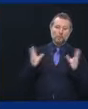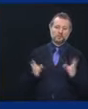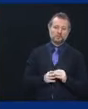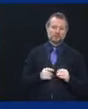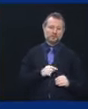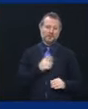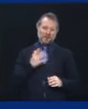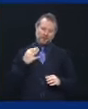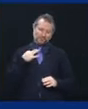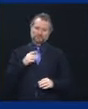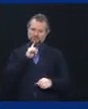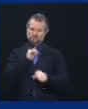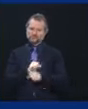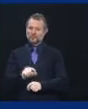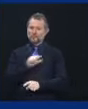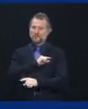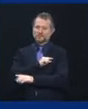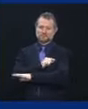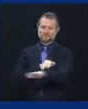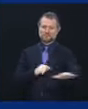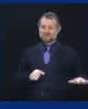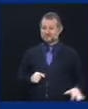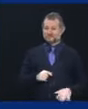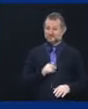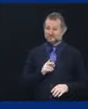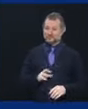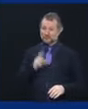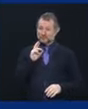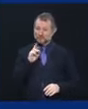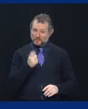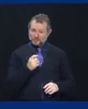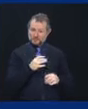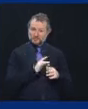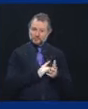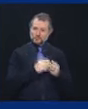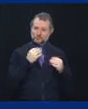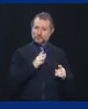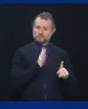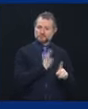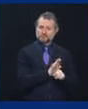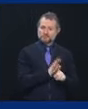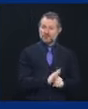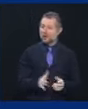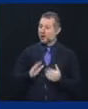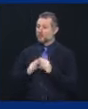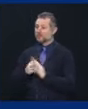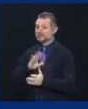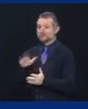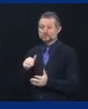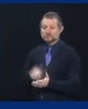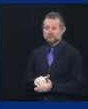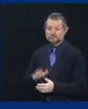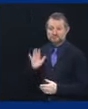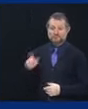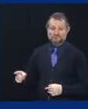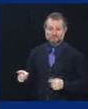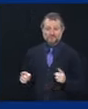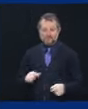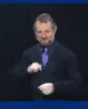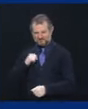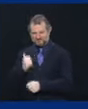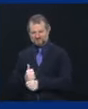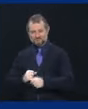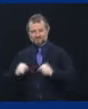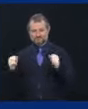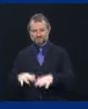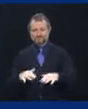And that's pharmacies, community-based facilities, and mass vaccination sites.